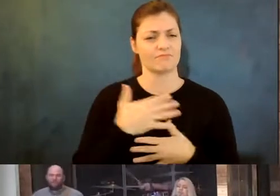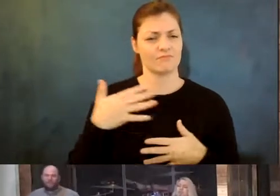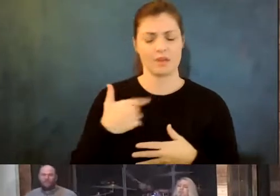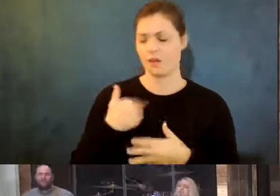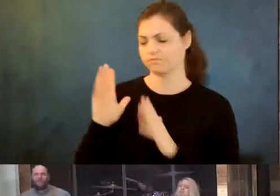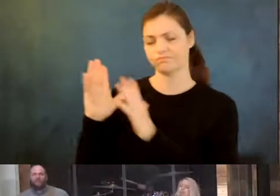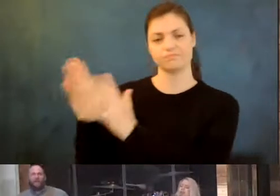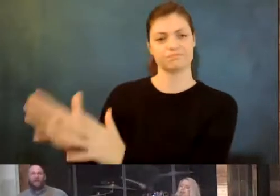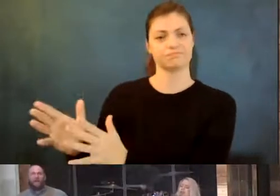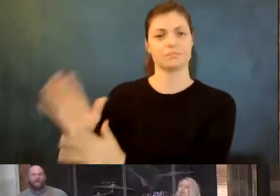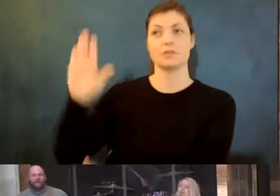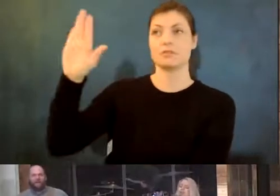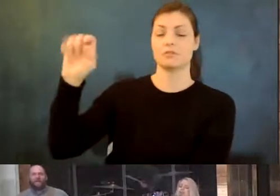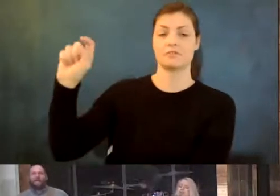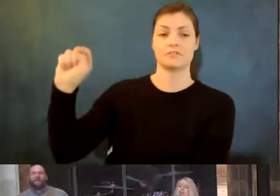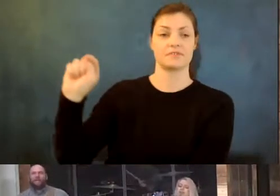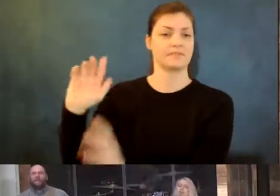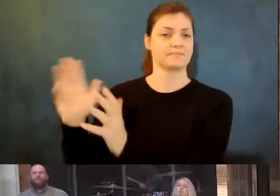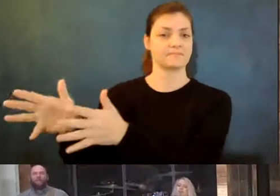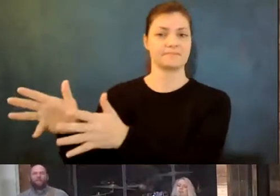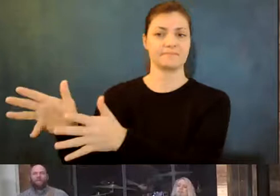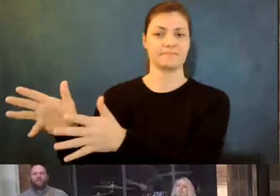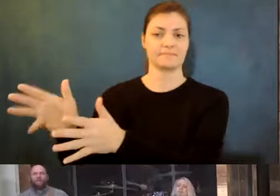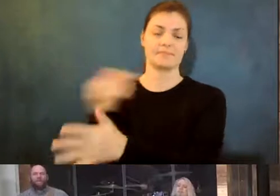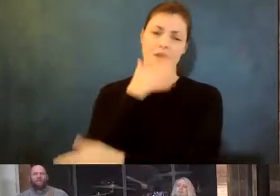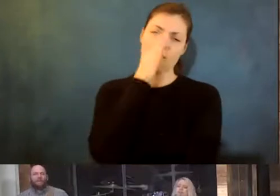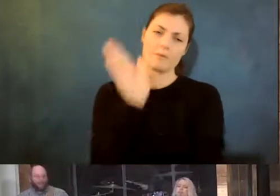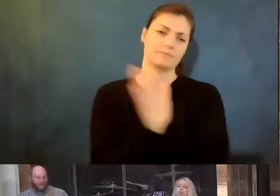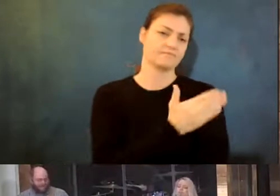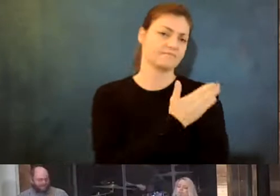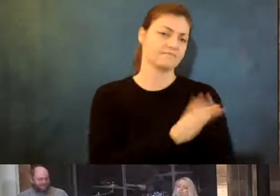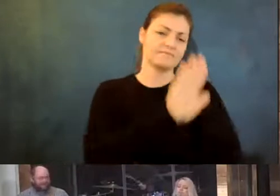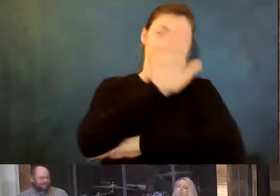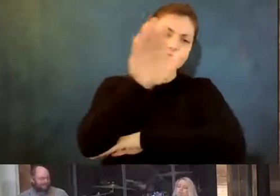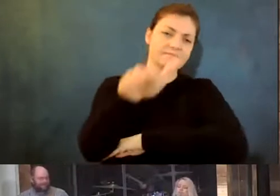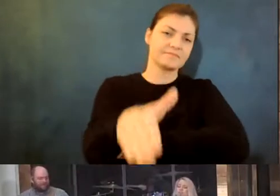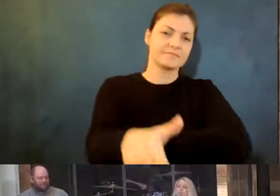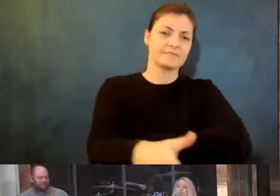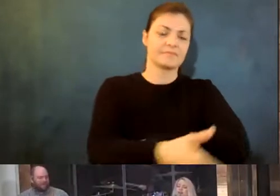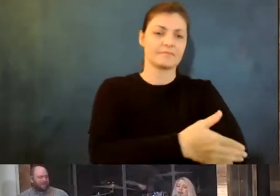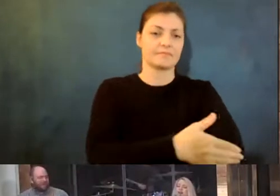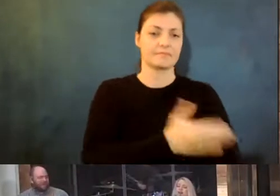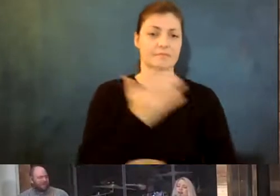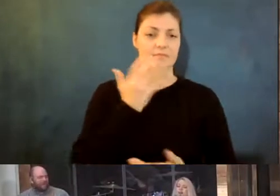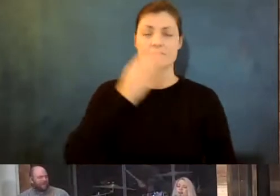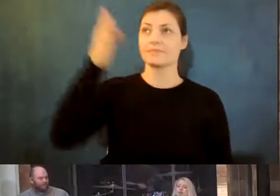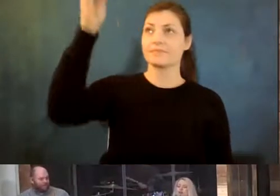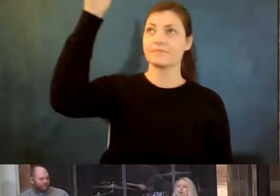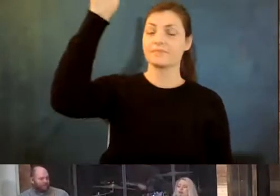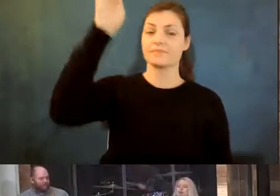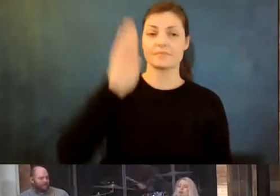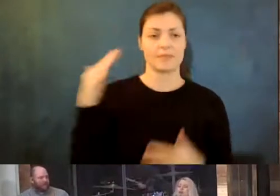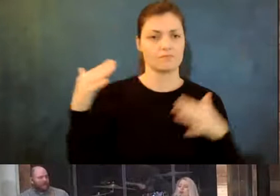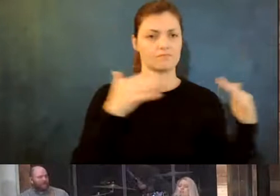every fear I lay at your feet. I'll sing through the night.